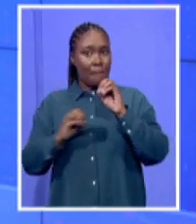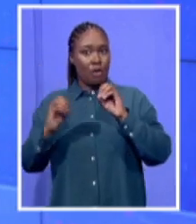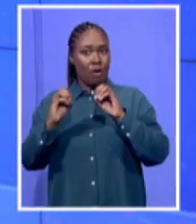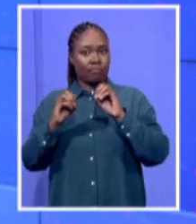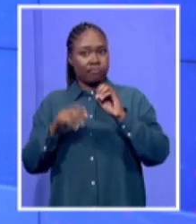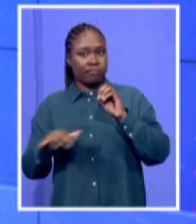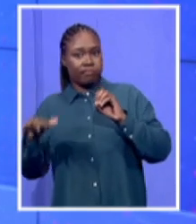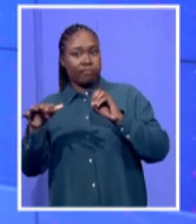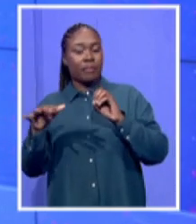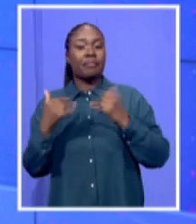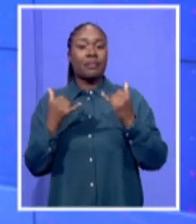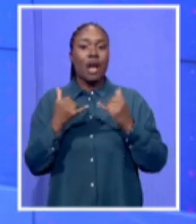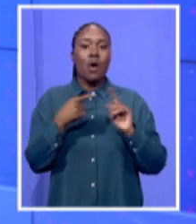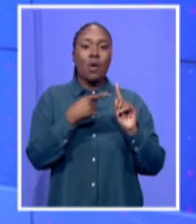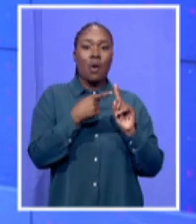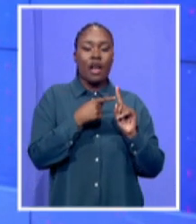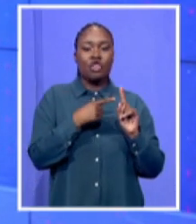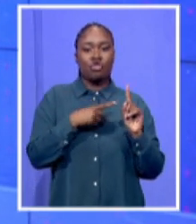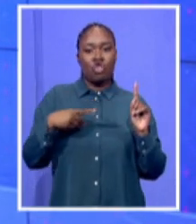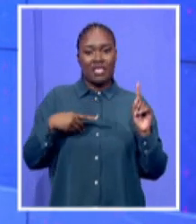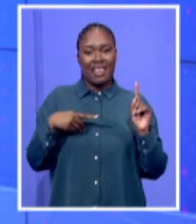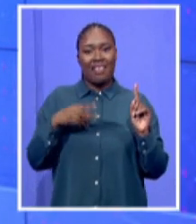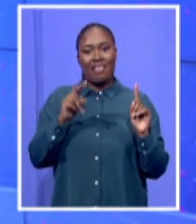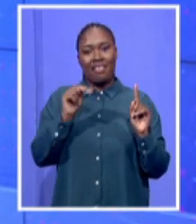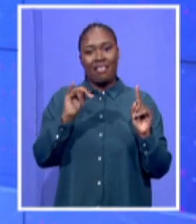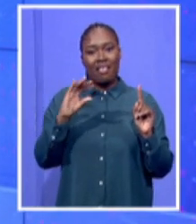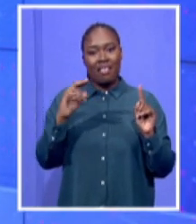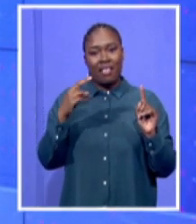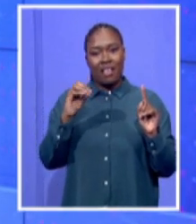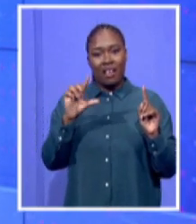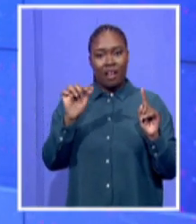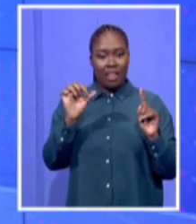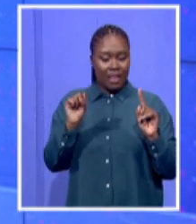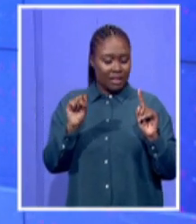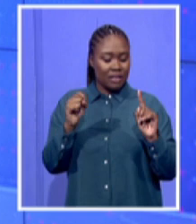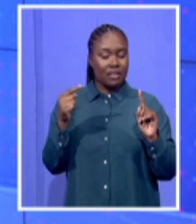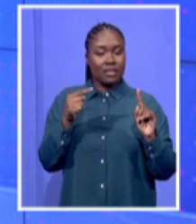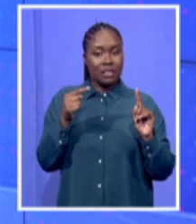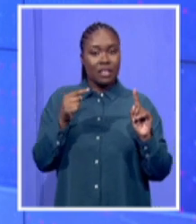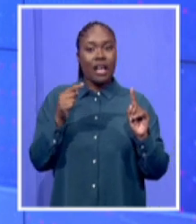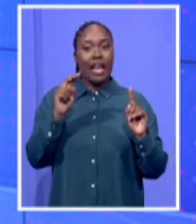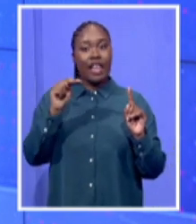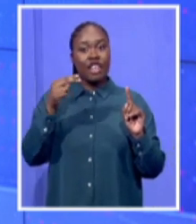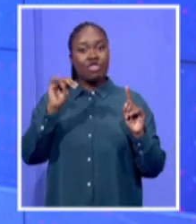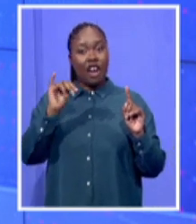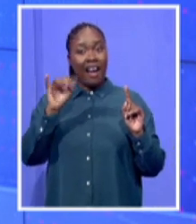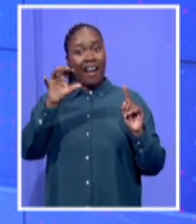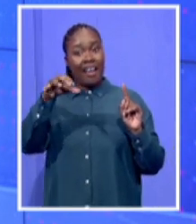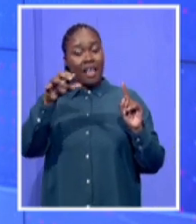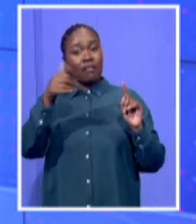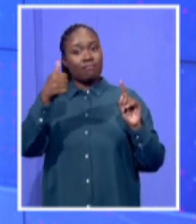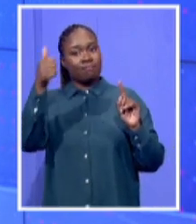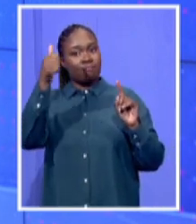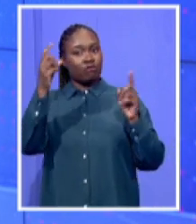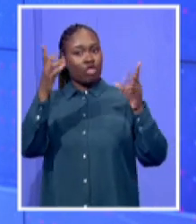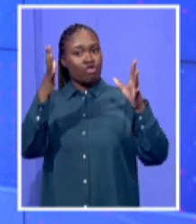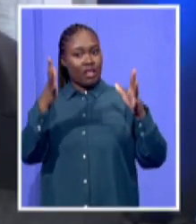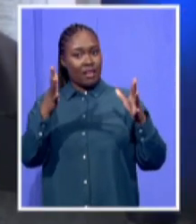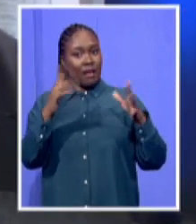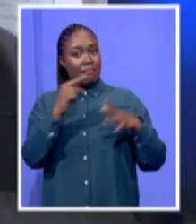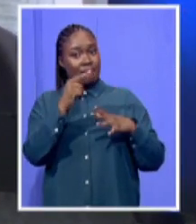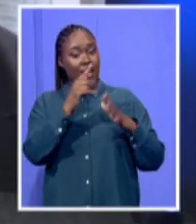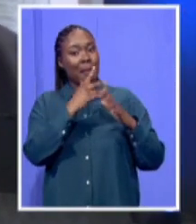Now, Dr. Nicholas Crisp is the Deputy Director General for NHI in the Department of Health, and he joins us now. A very good morning to